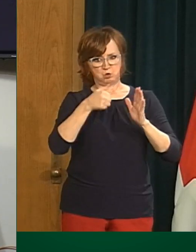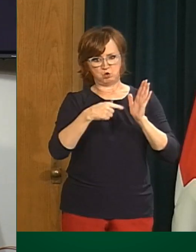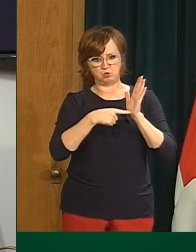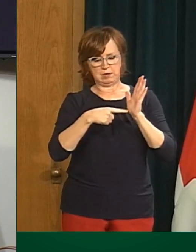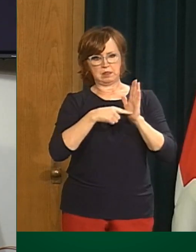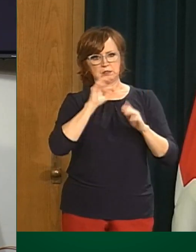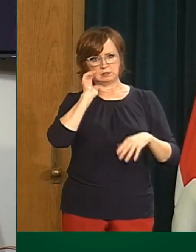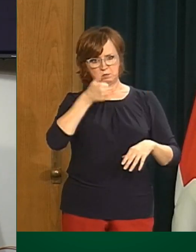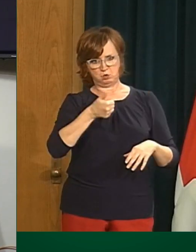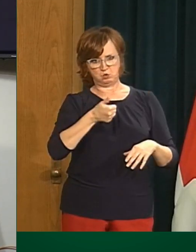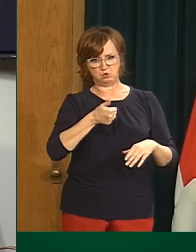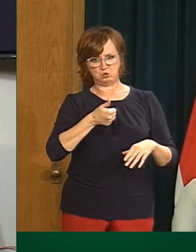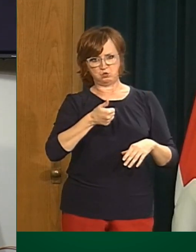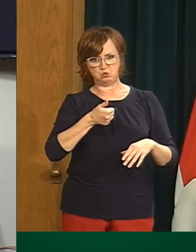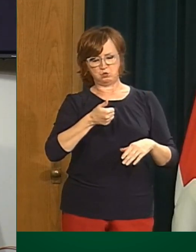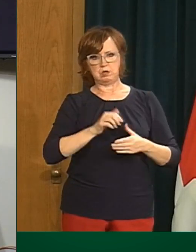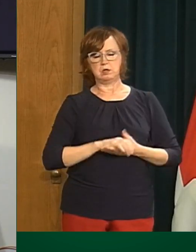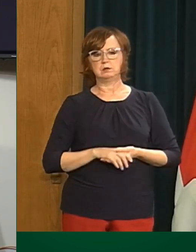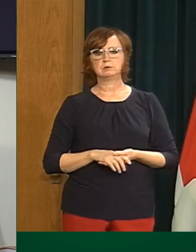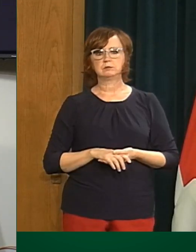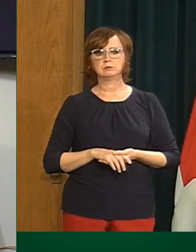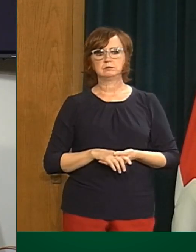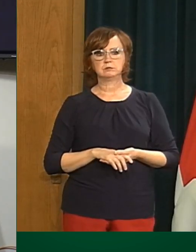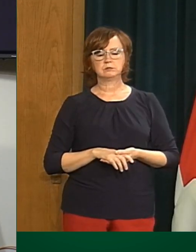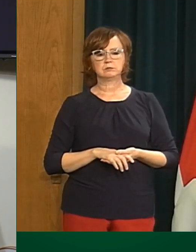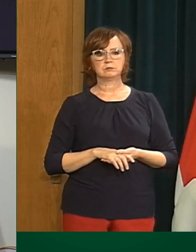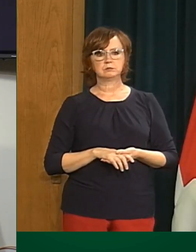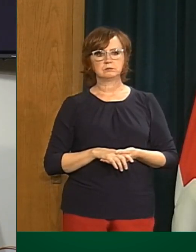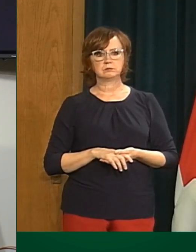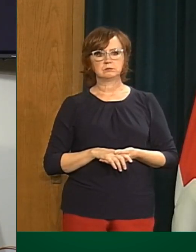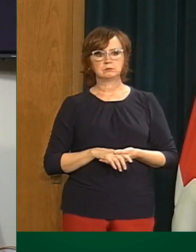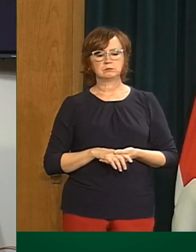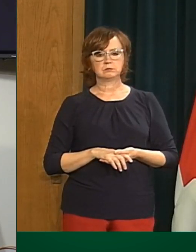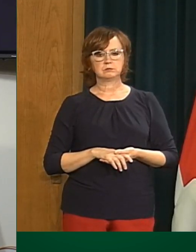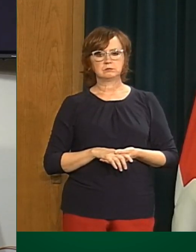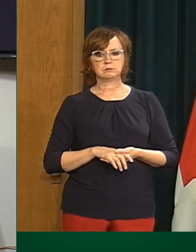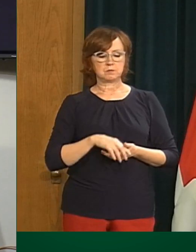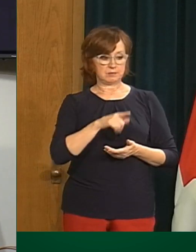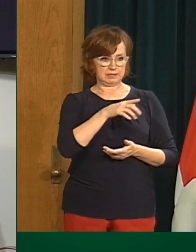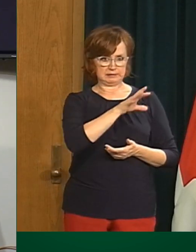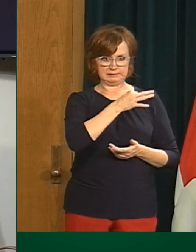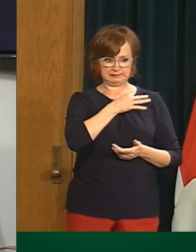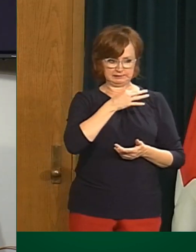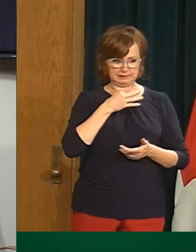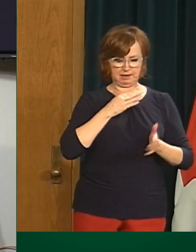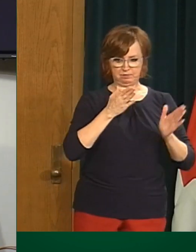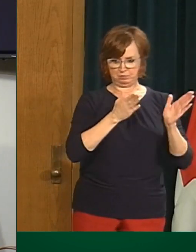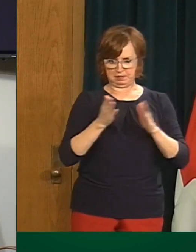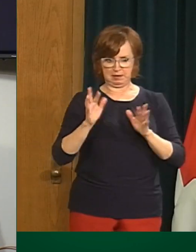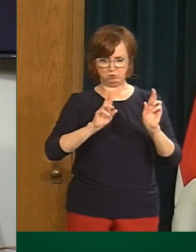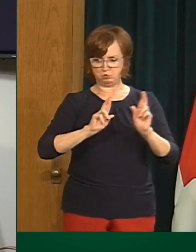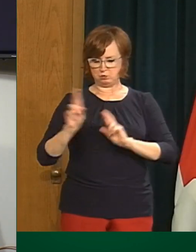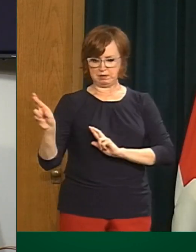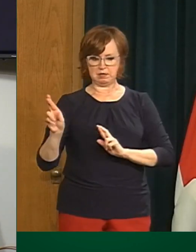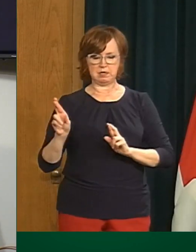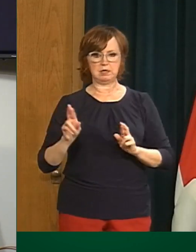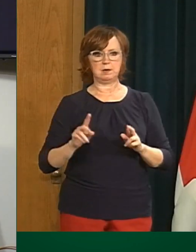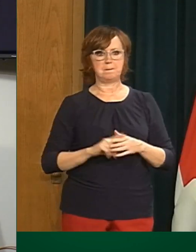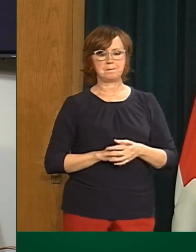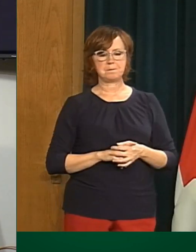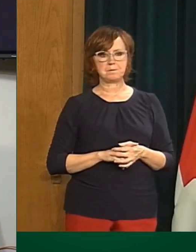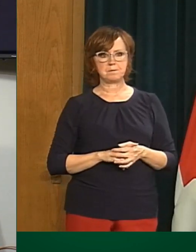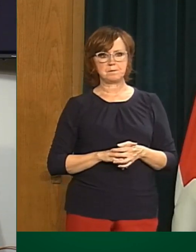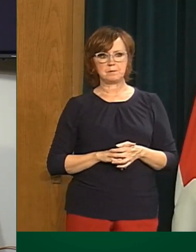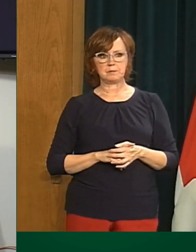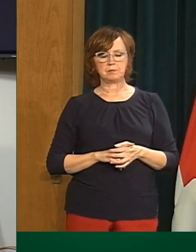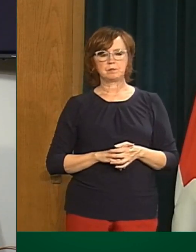with staff human resources plan. So this plan is so we are